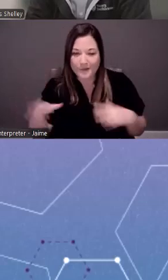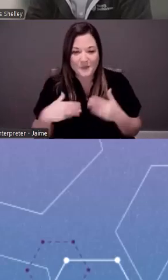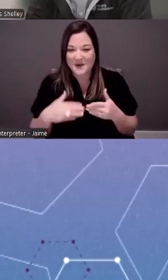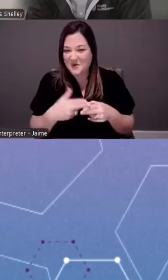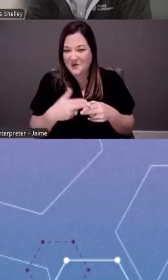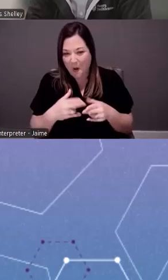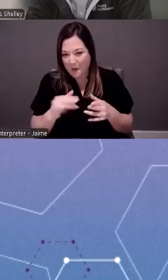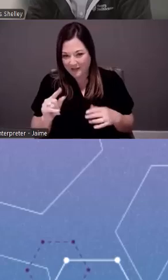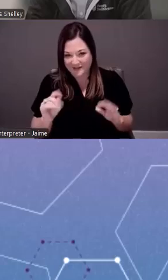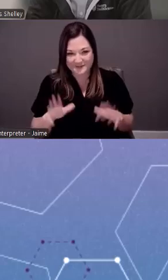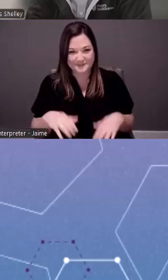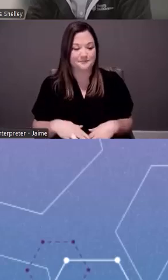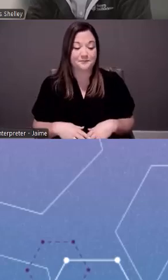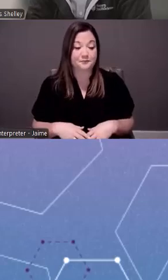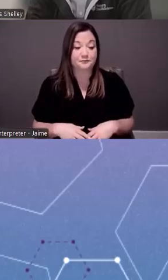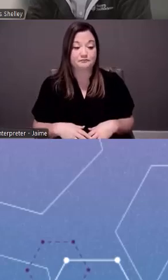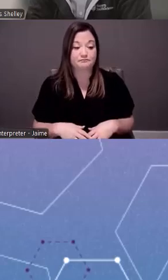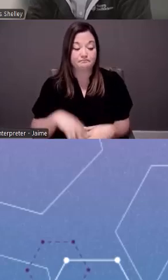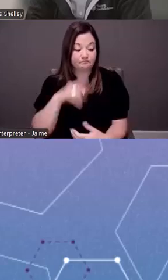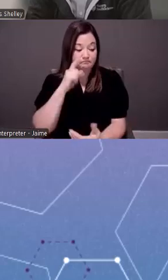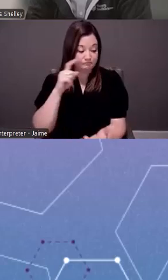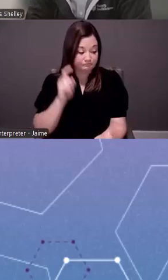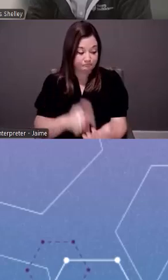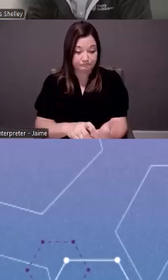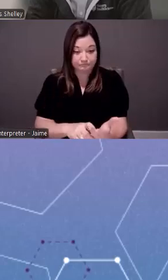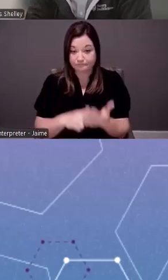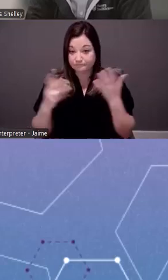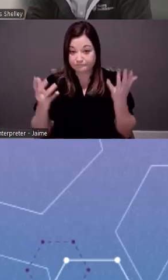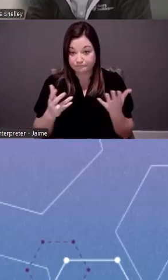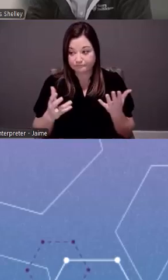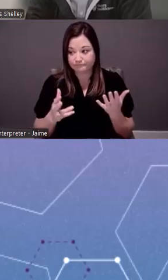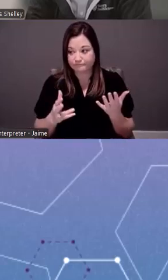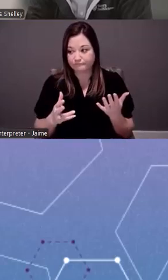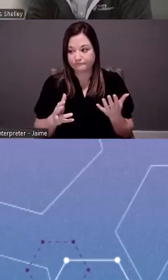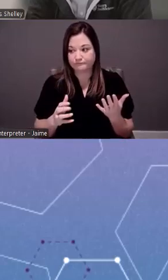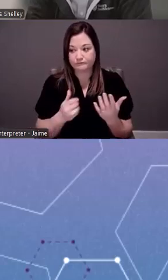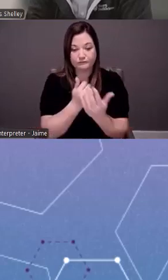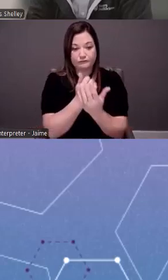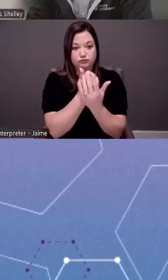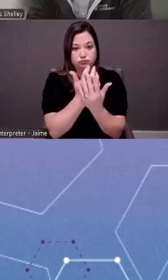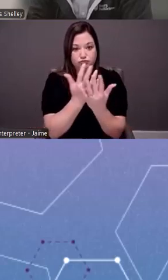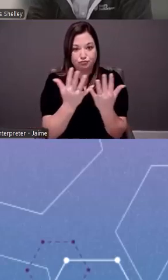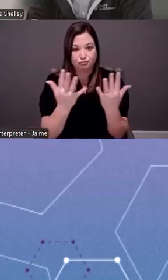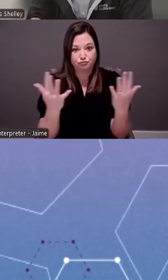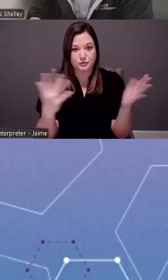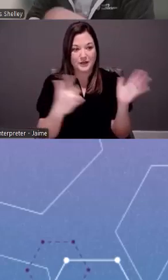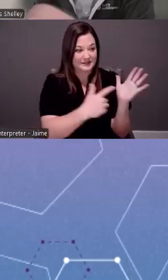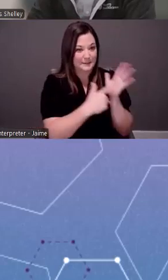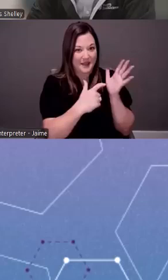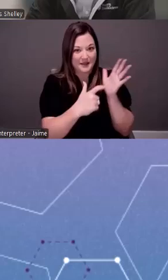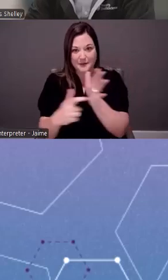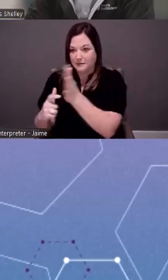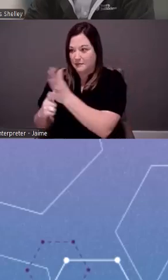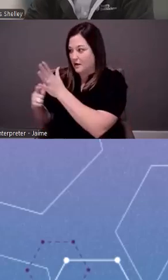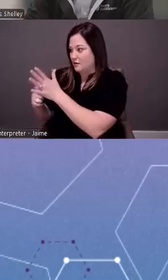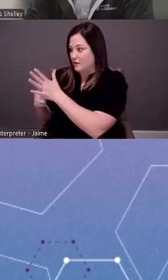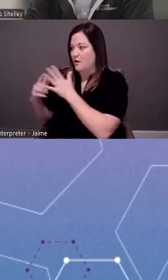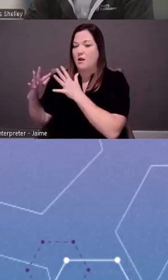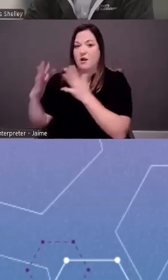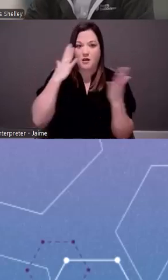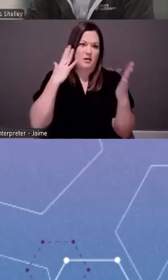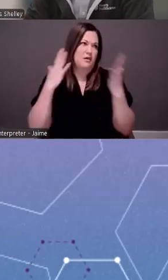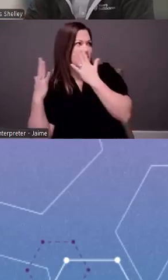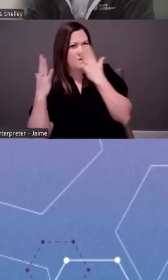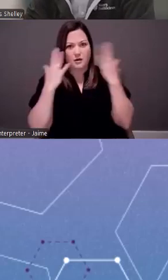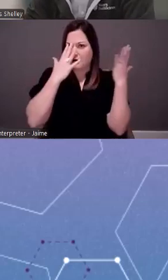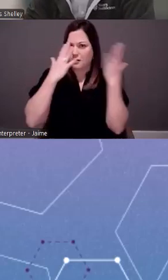the observation is that that's one of many competing demands that is faced